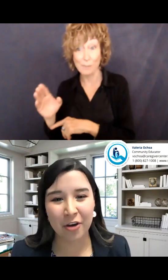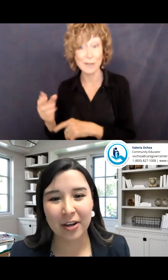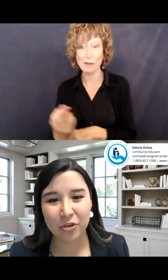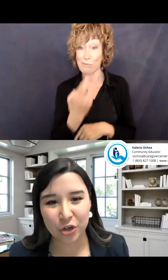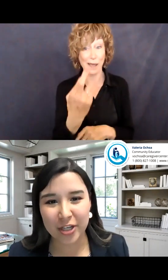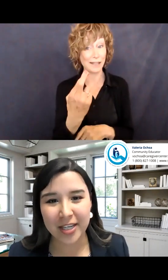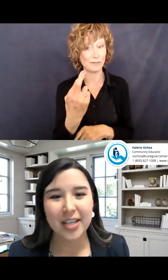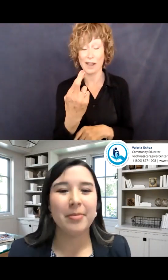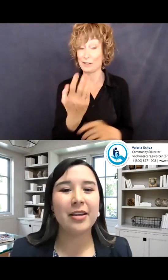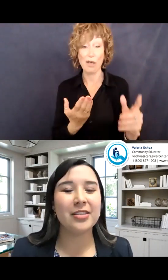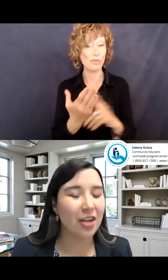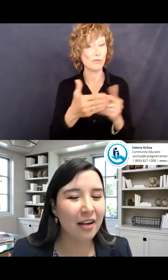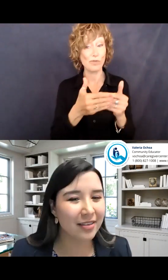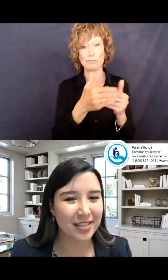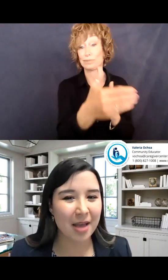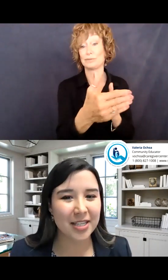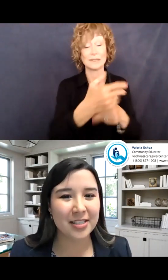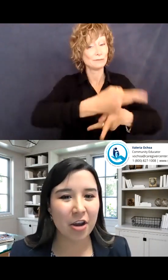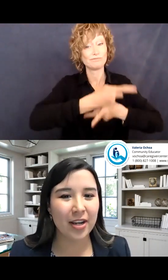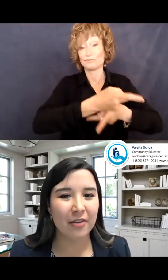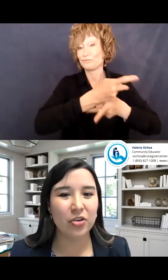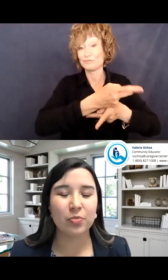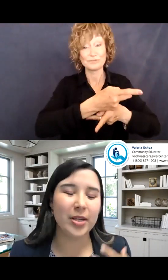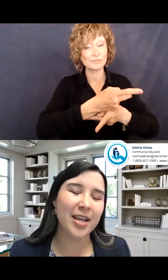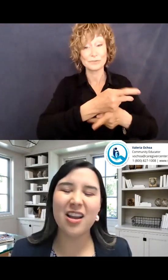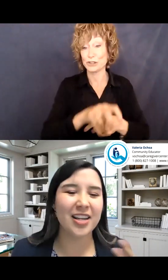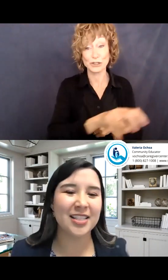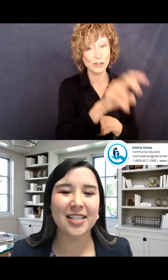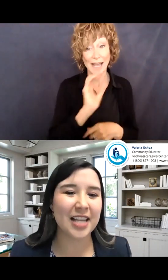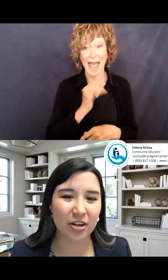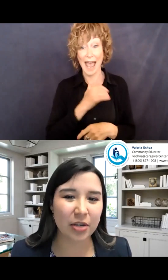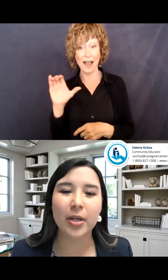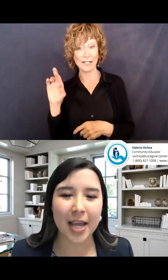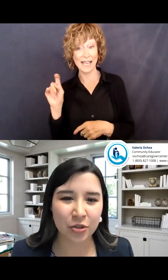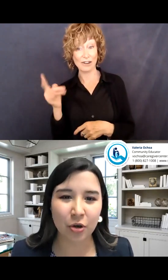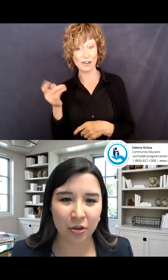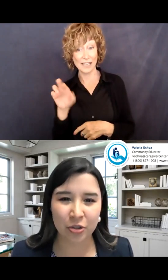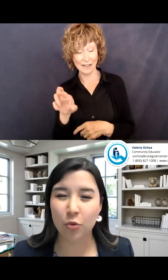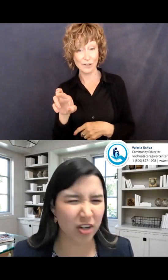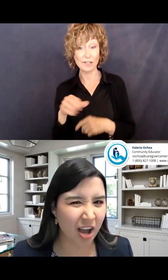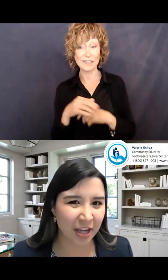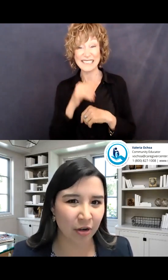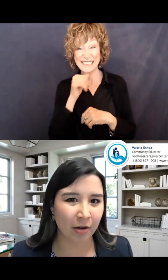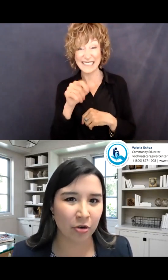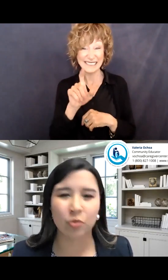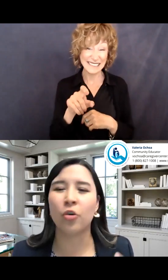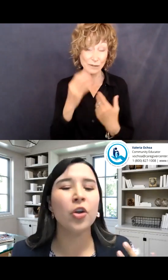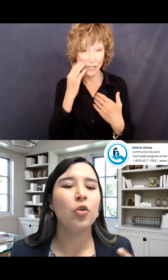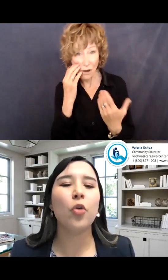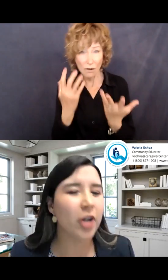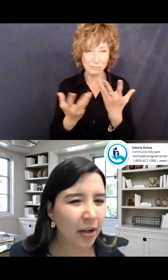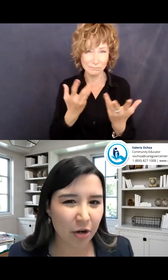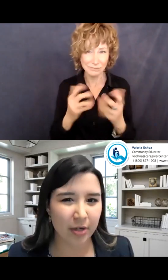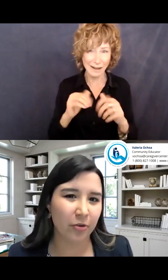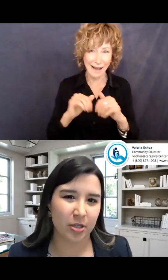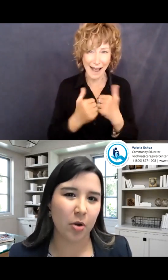your caregiver journey. Because a lot of the times as caregivers, we may not necessarily relate to others who are not caregivers, who